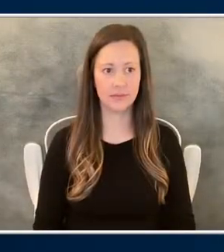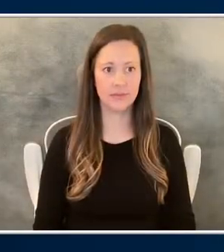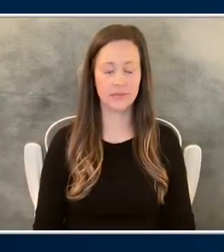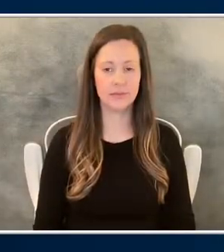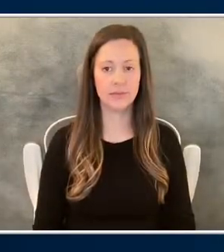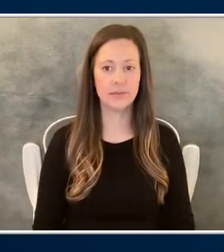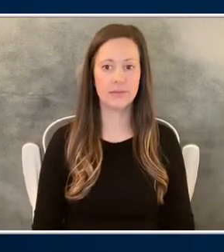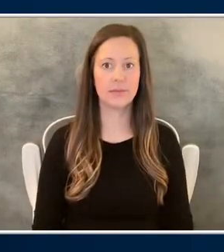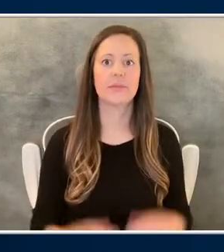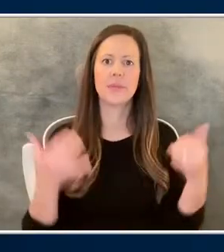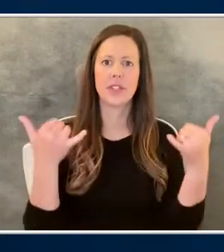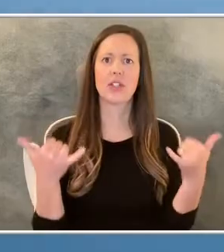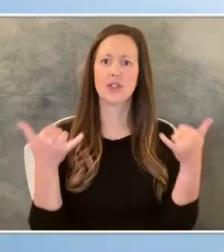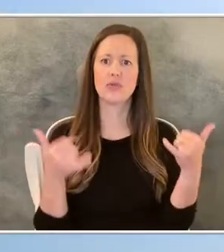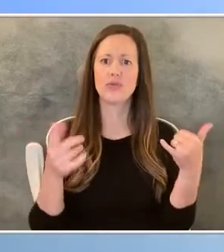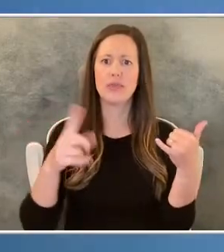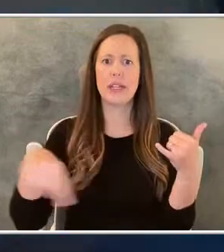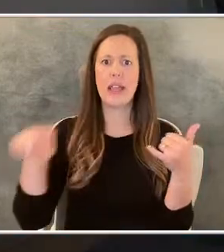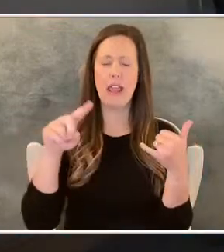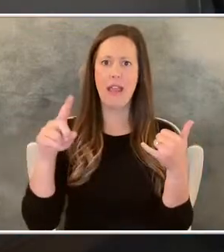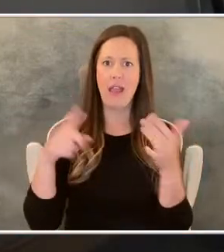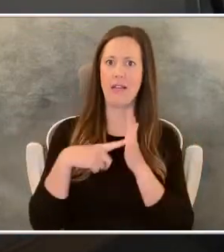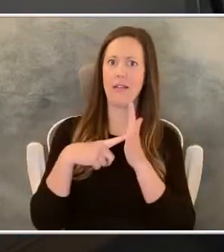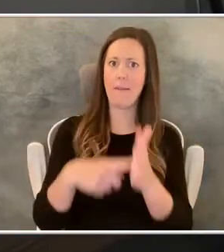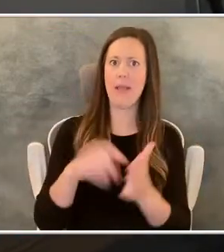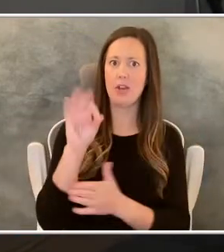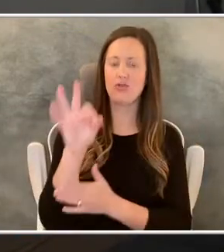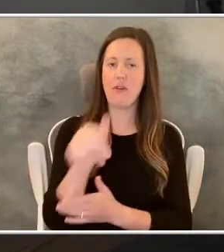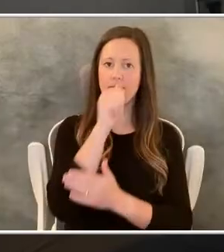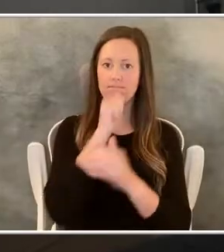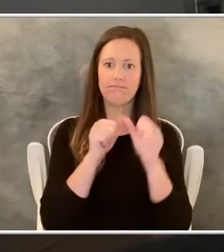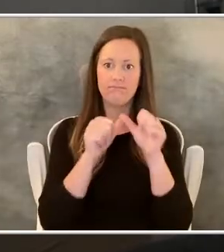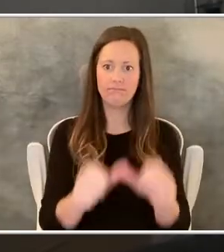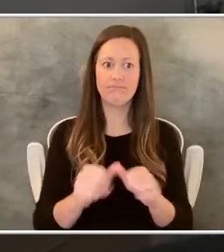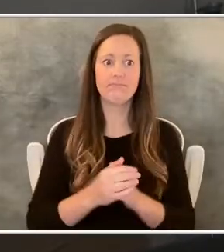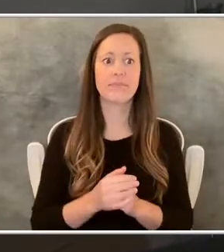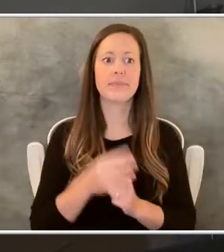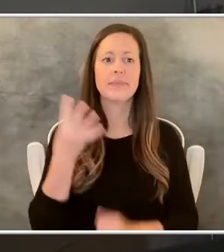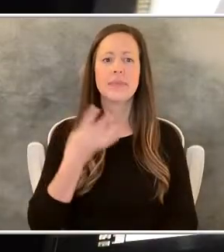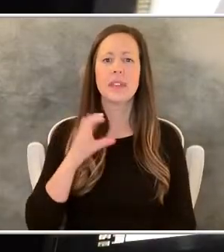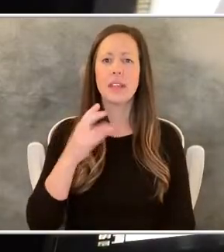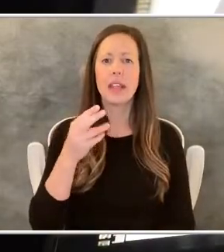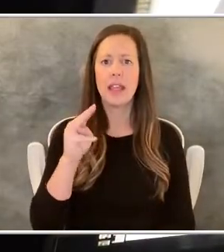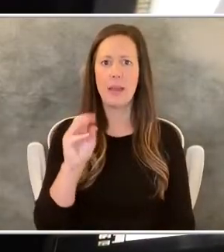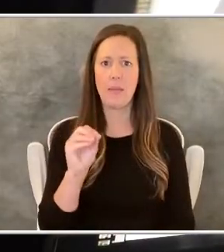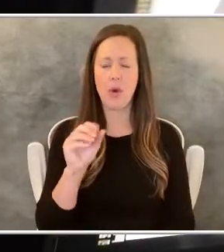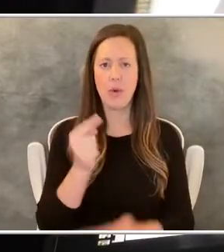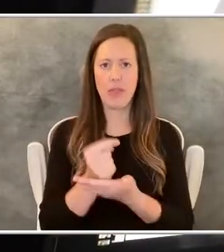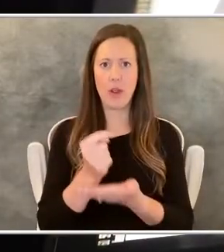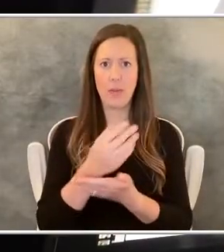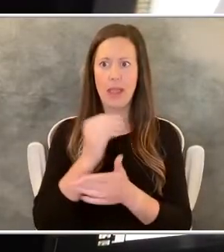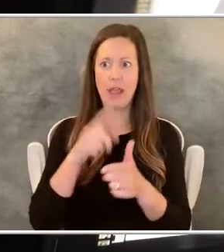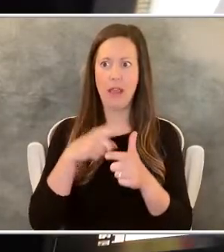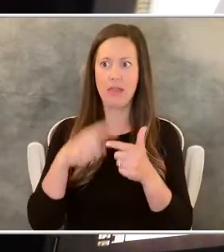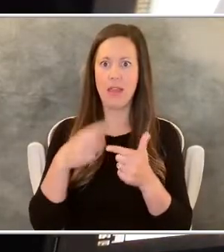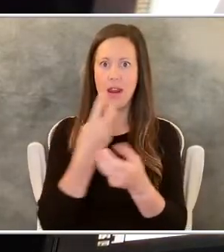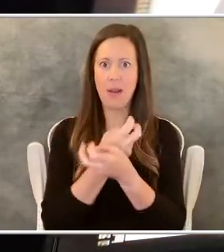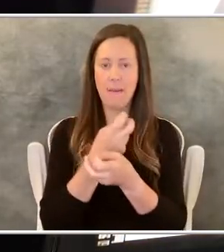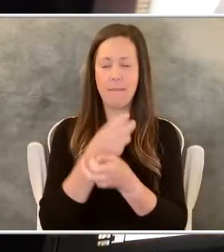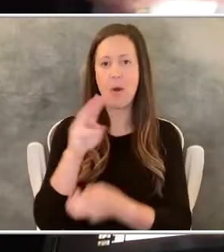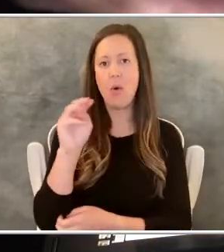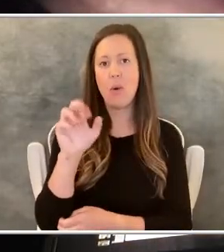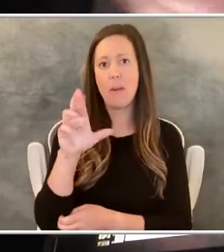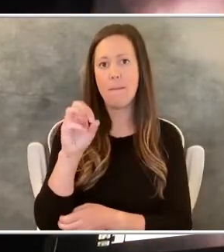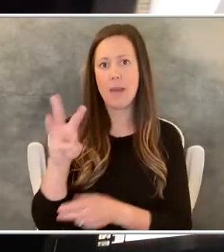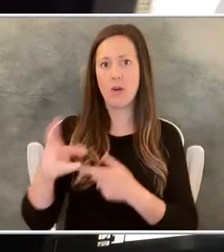Coming up today, a picture of resilience. Chemotherapy and then a bone marrow transplant gives this woman another chance to